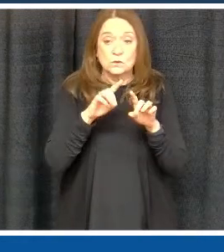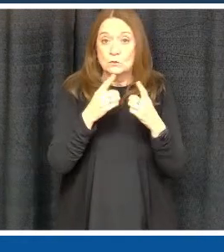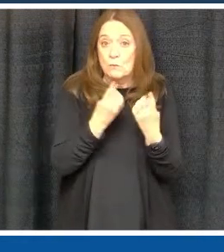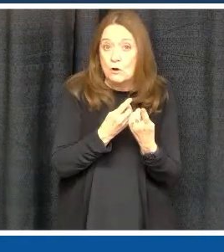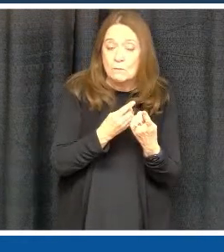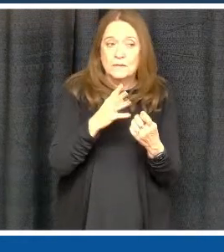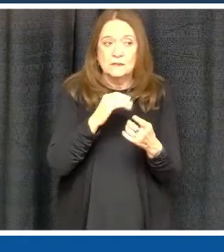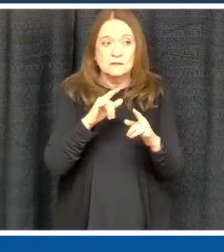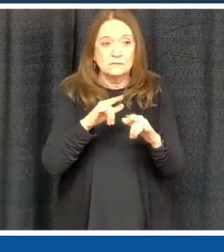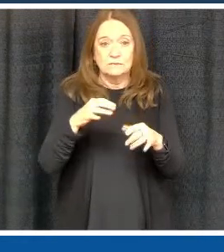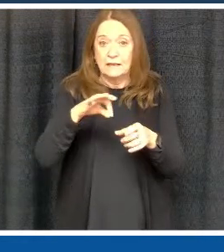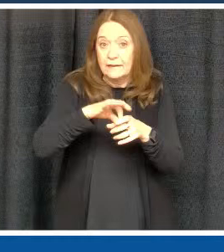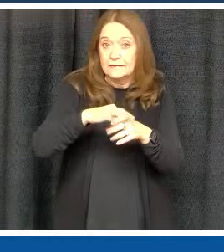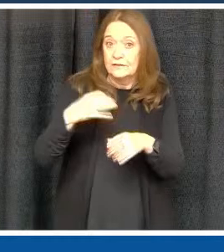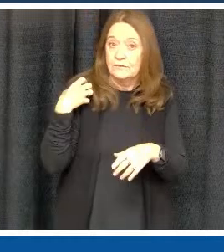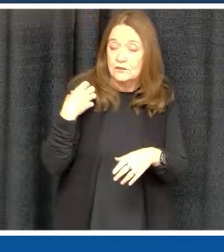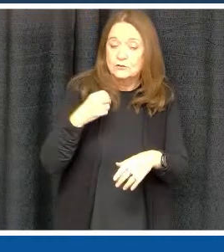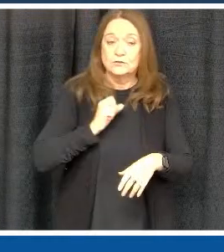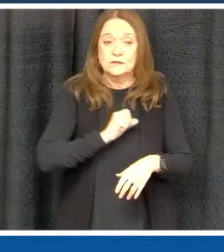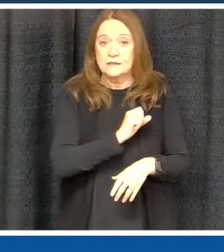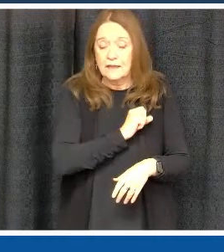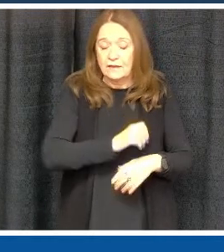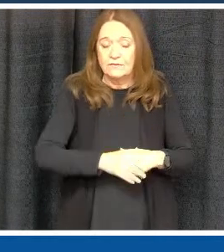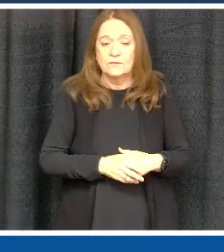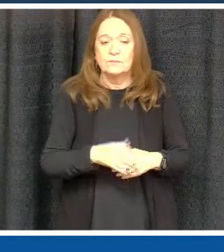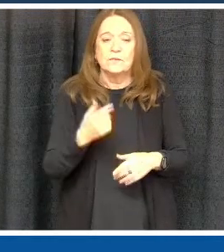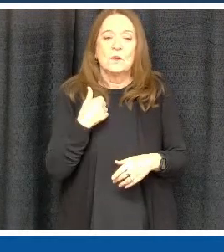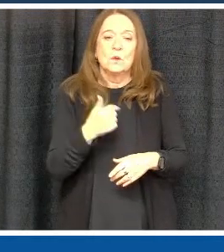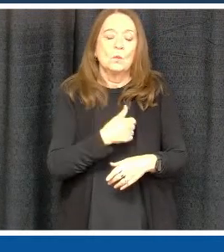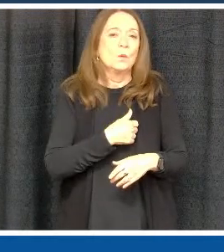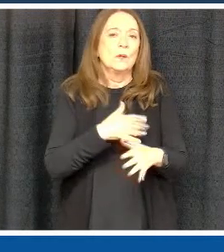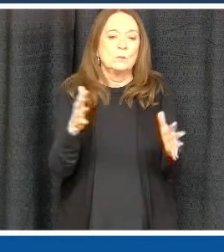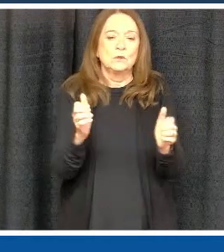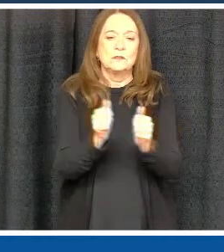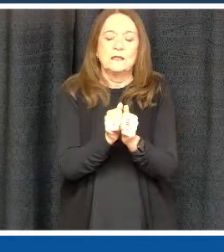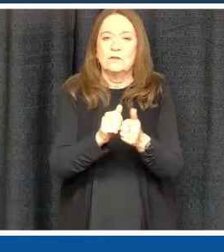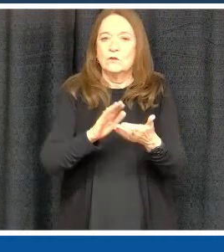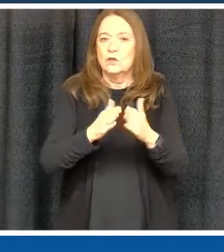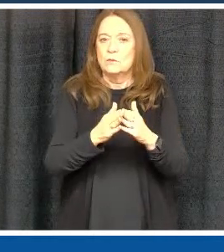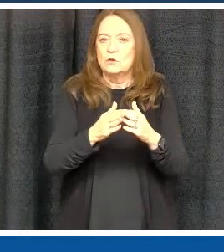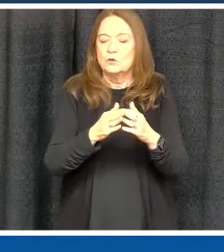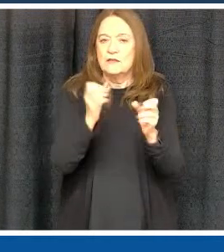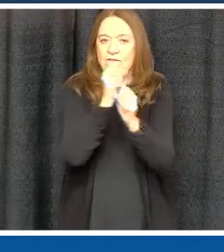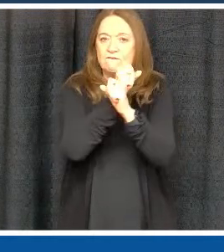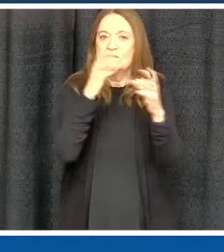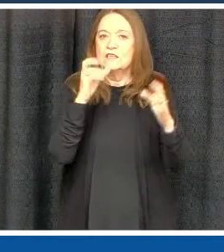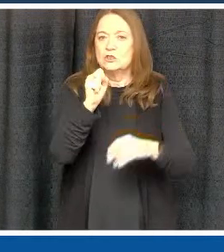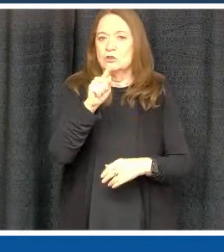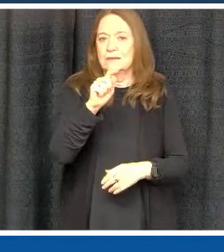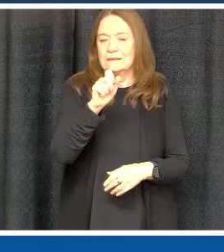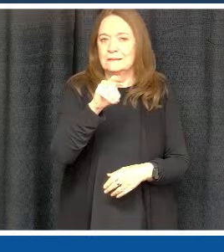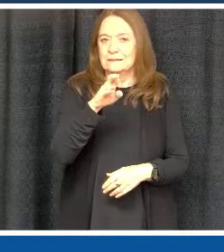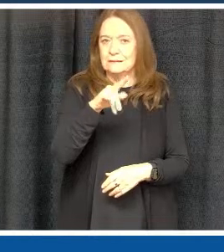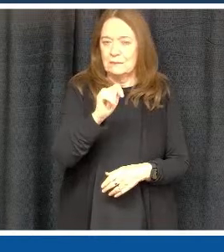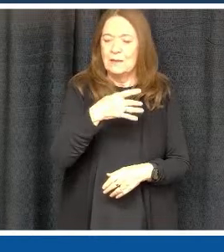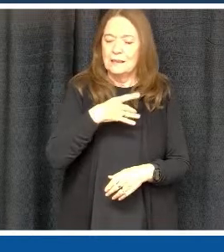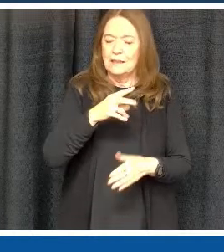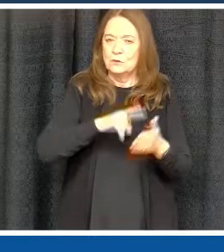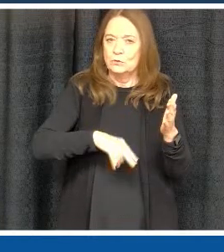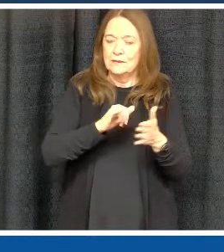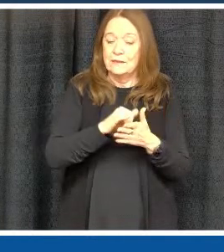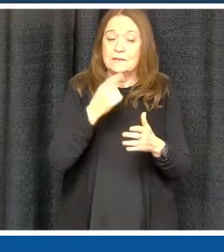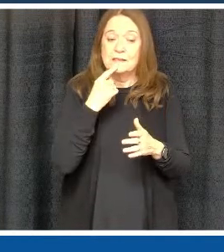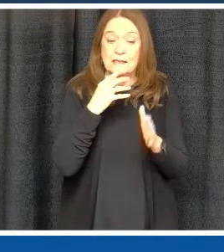with the elected officials, with the staff, we put together a community vision statement for us, and I'd like to read that. It